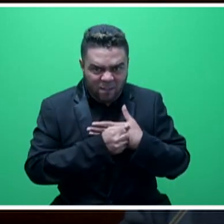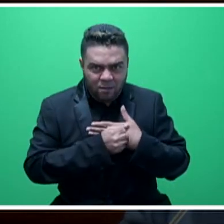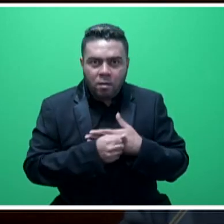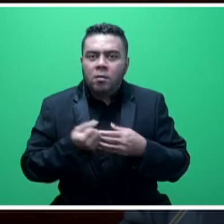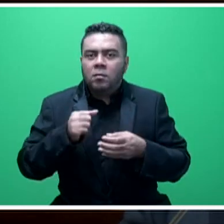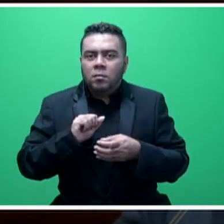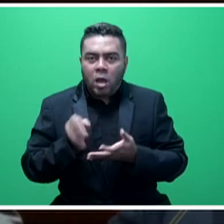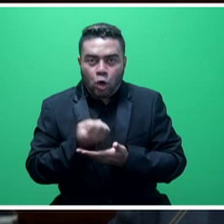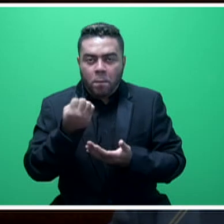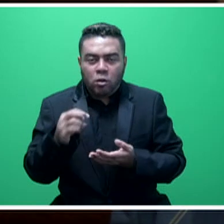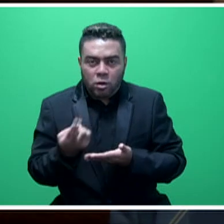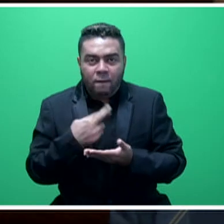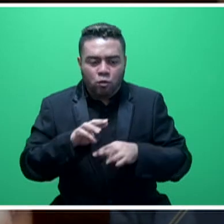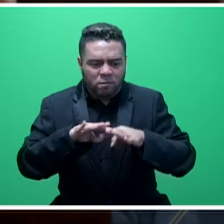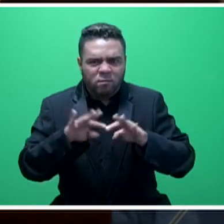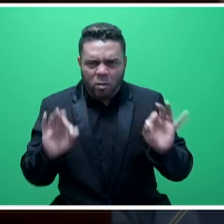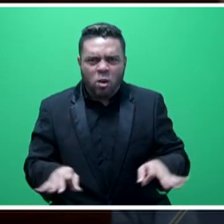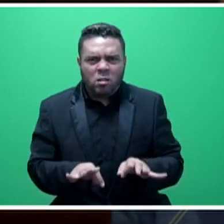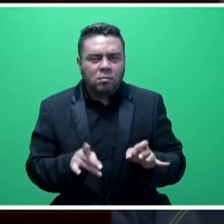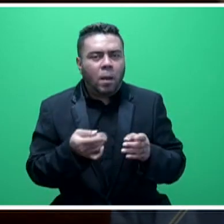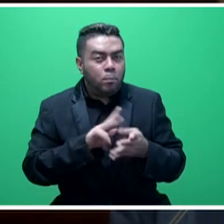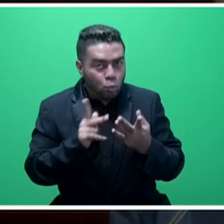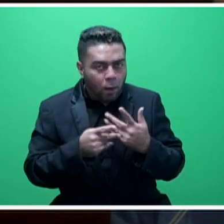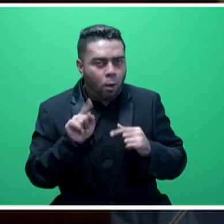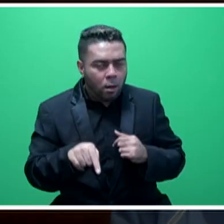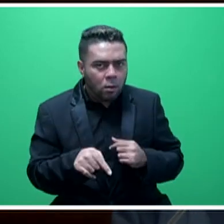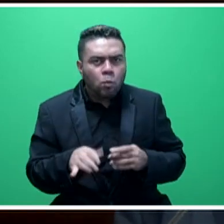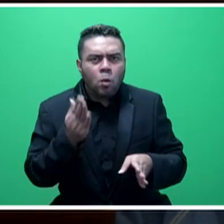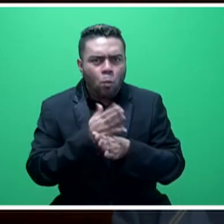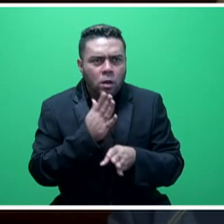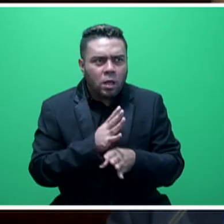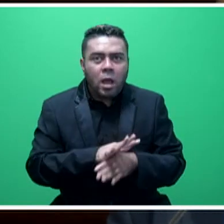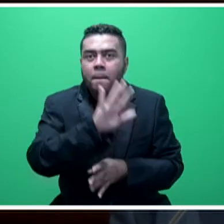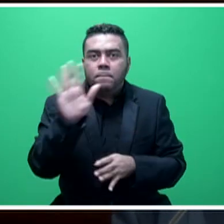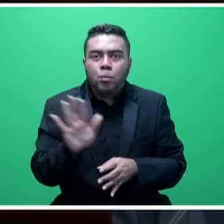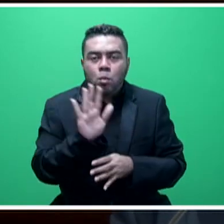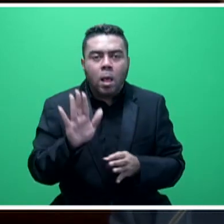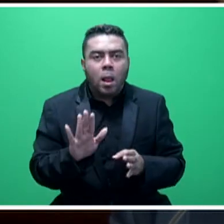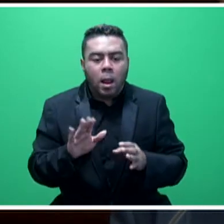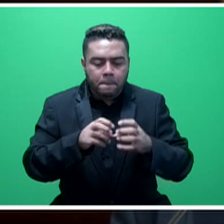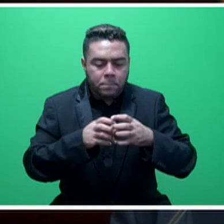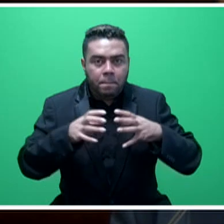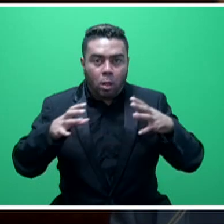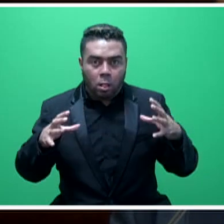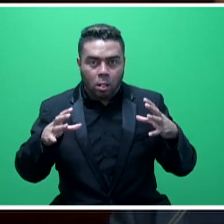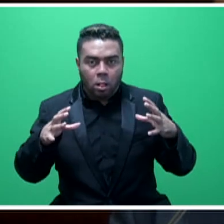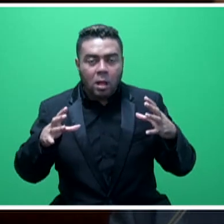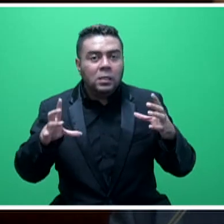Mr. Speaker, sir, we're working on our own bubble, a Bula bubble between Fiji, New Zealand and Australia.